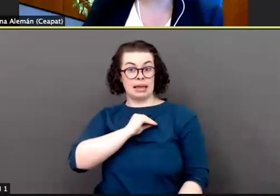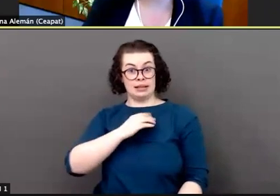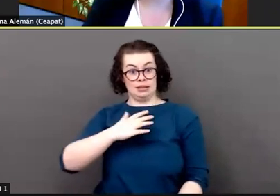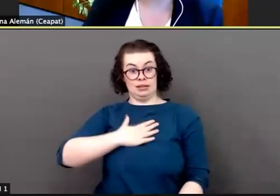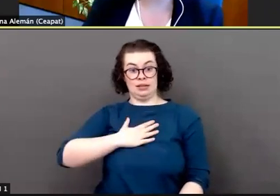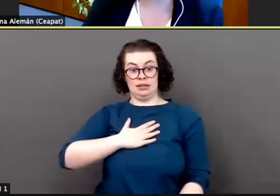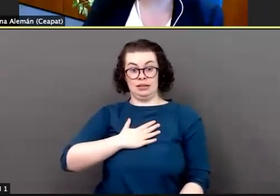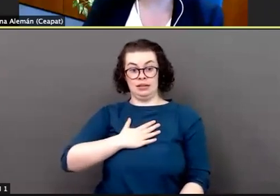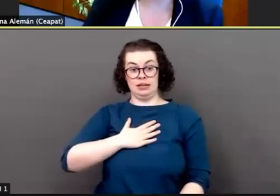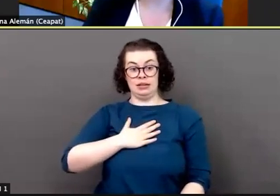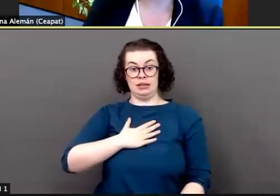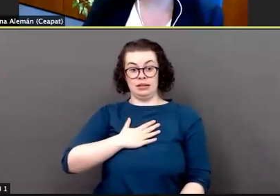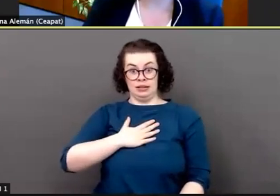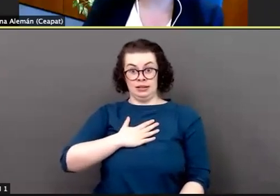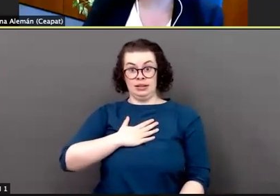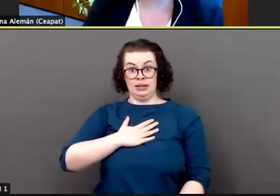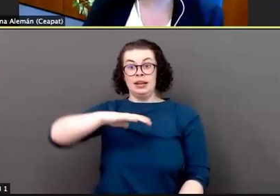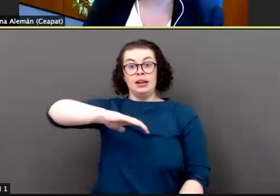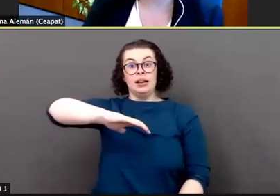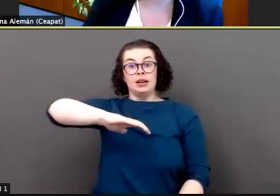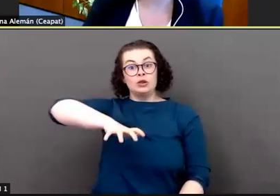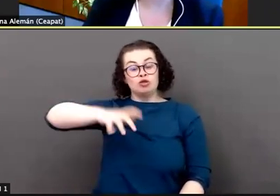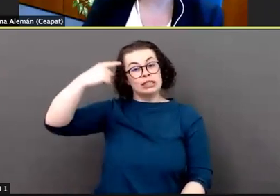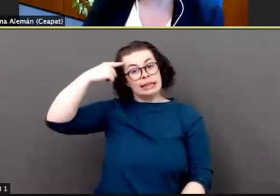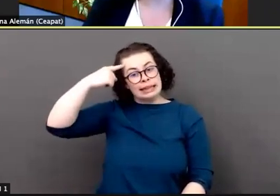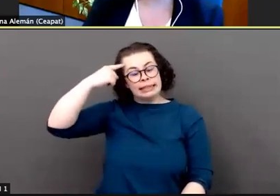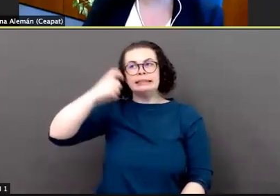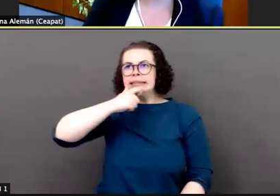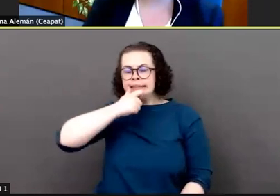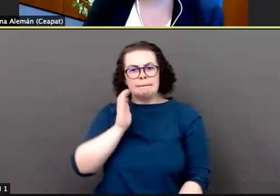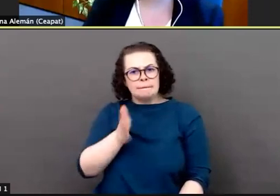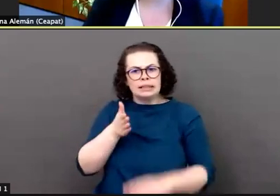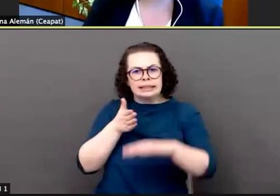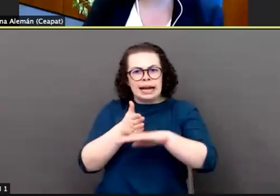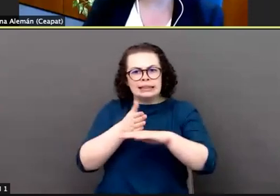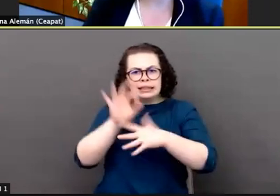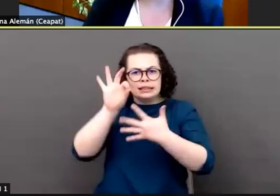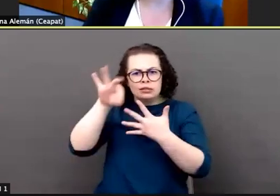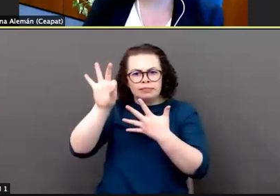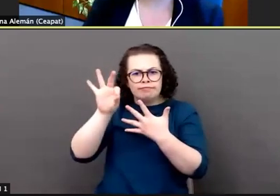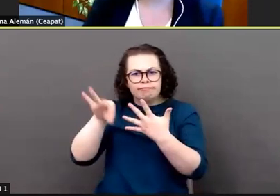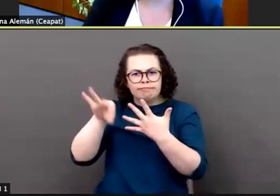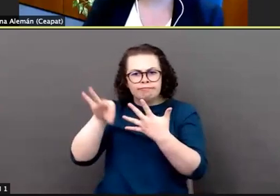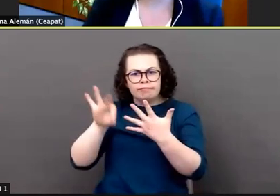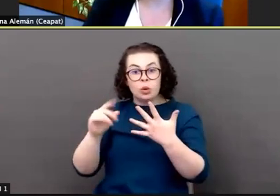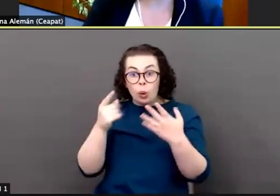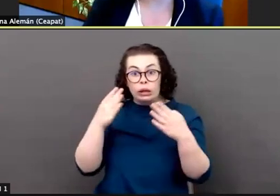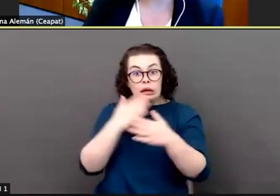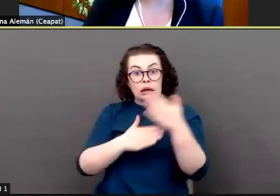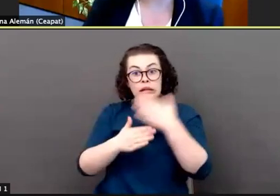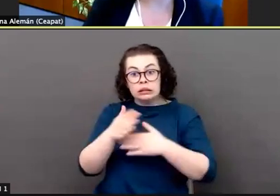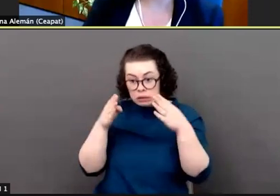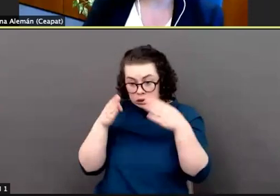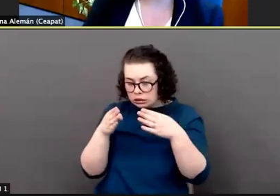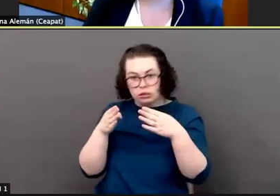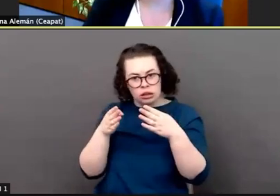the application of accessibility criteria in a transversal way within all